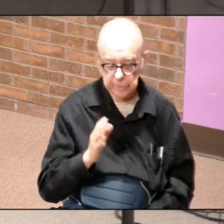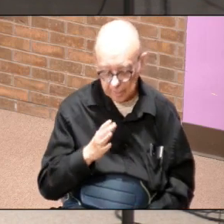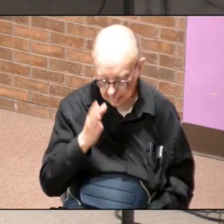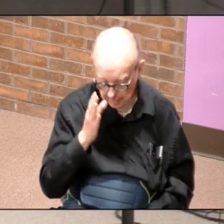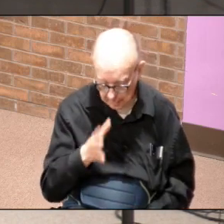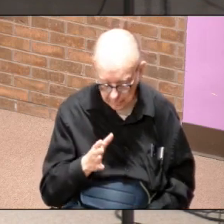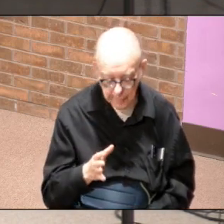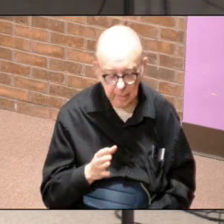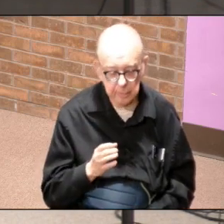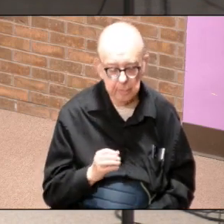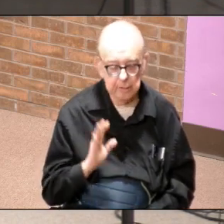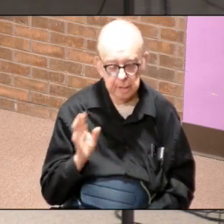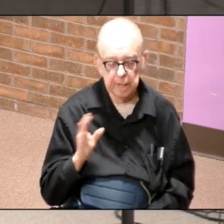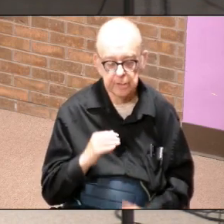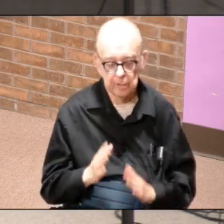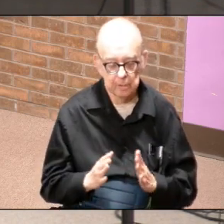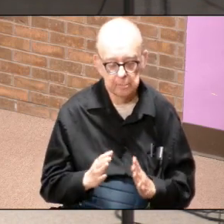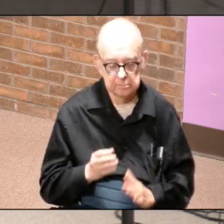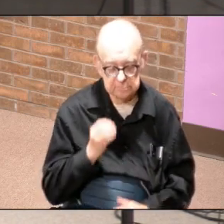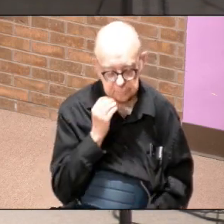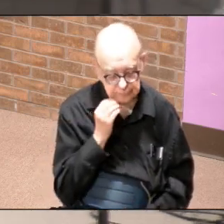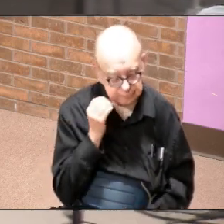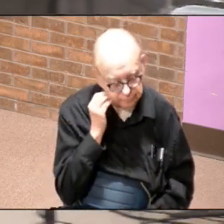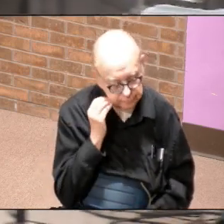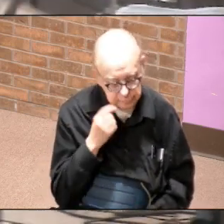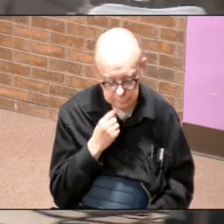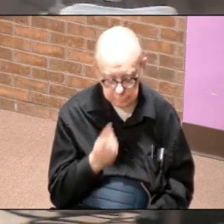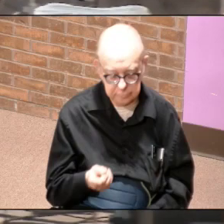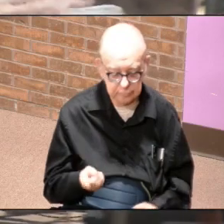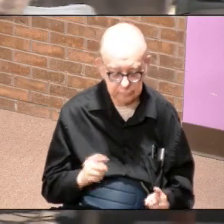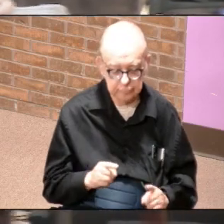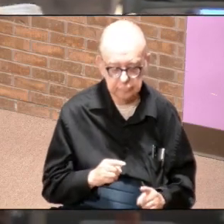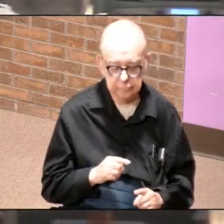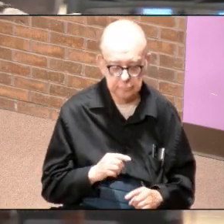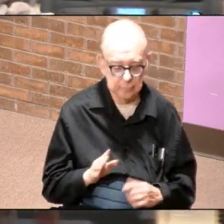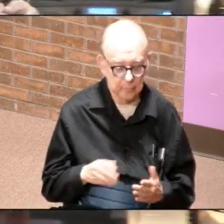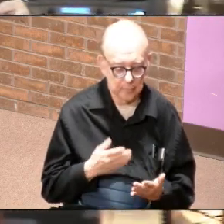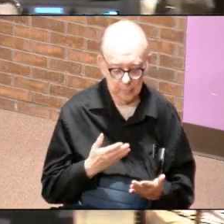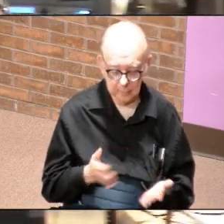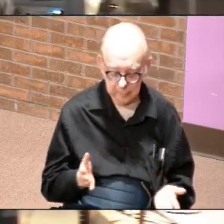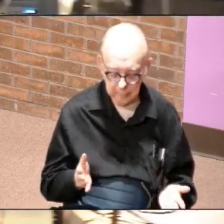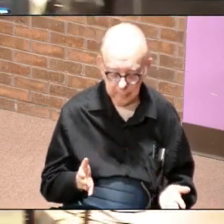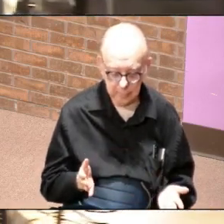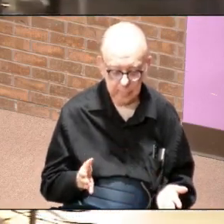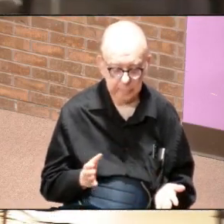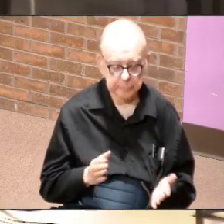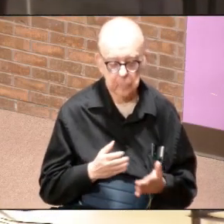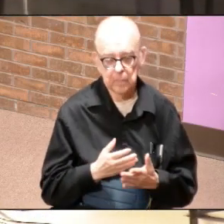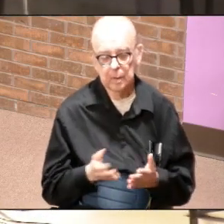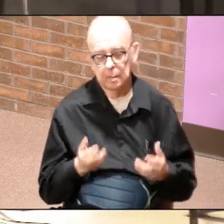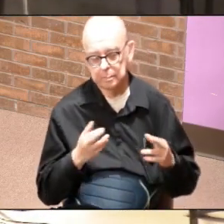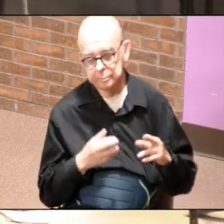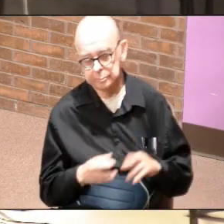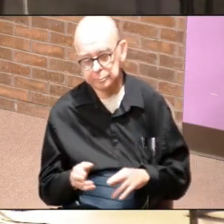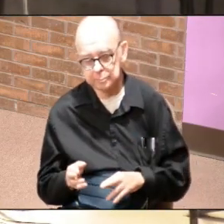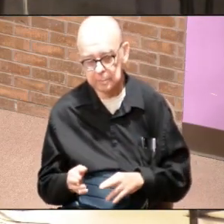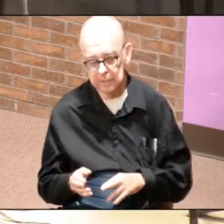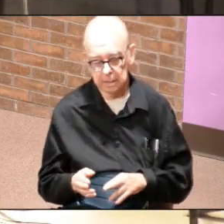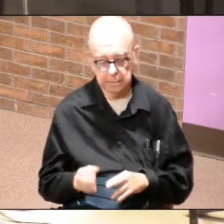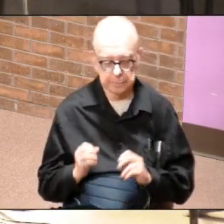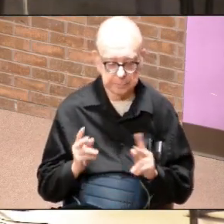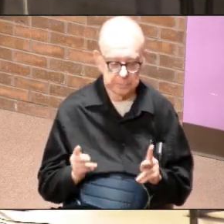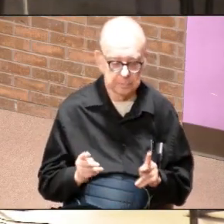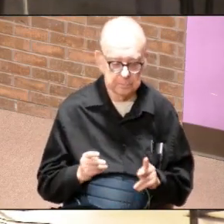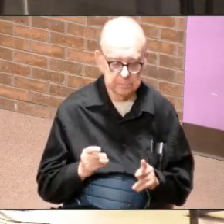in his home. And he's saying, when it's all finished and everything's ready, he's going to say,